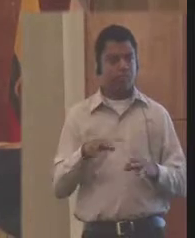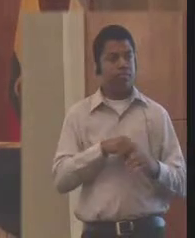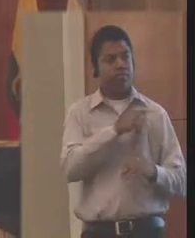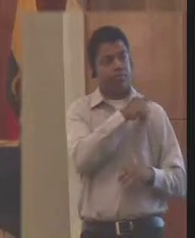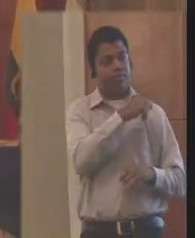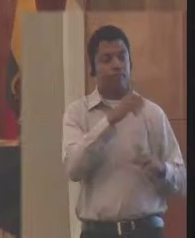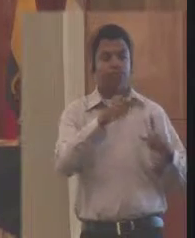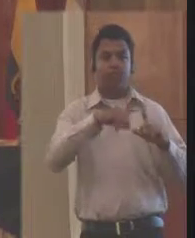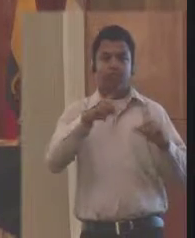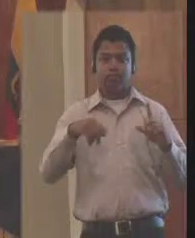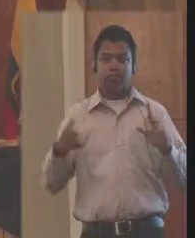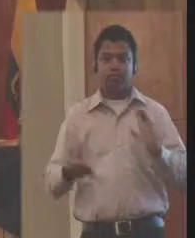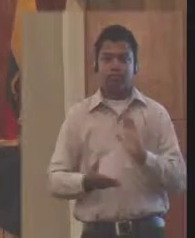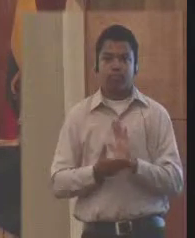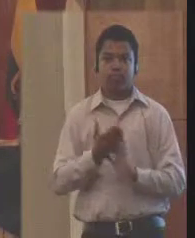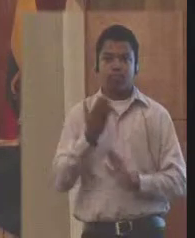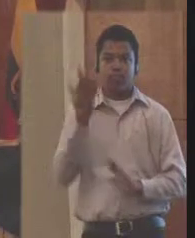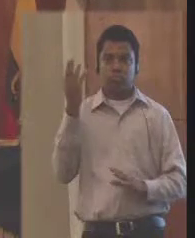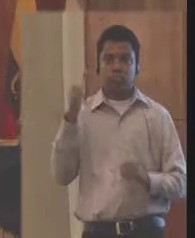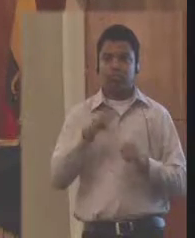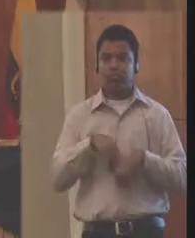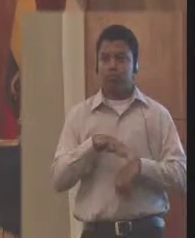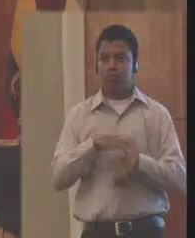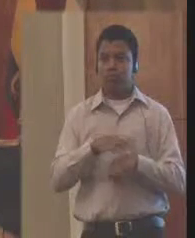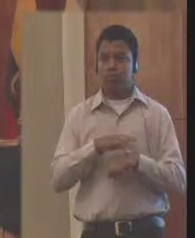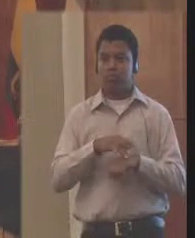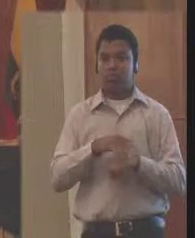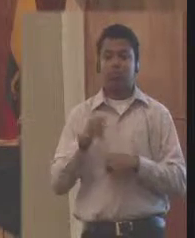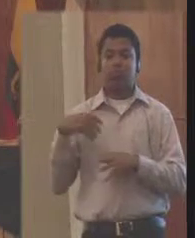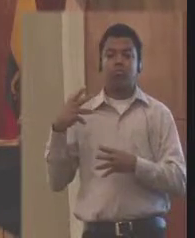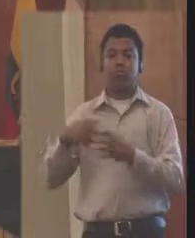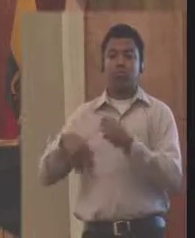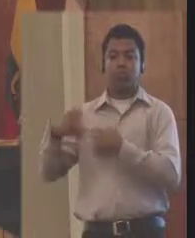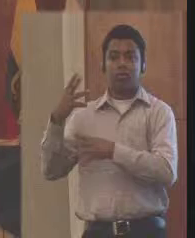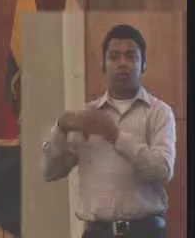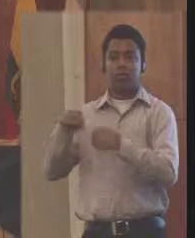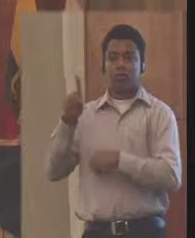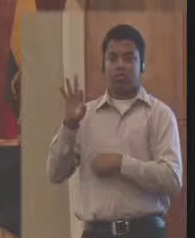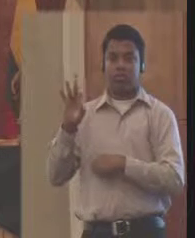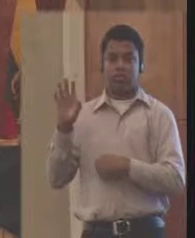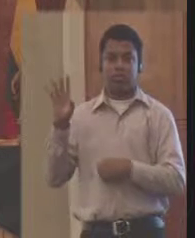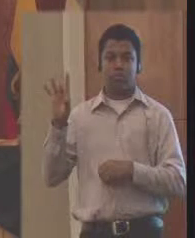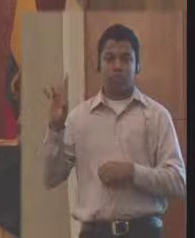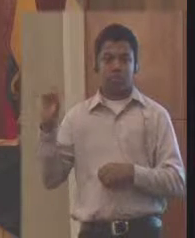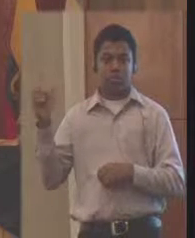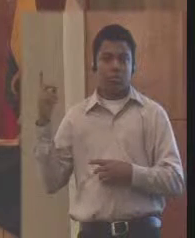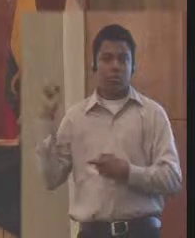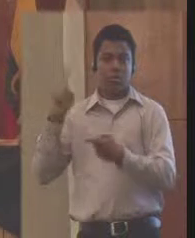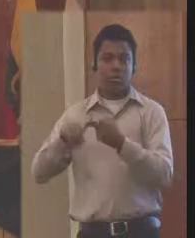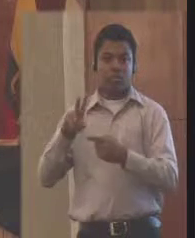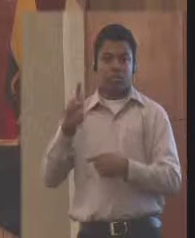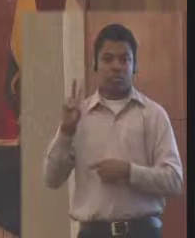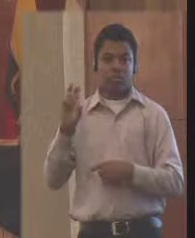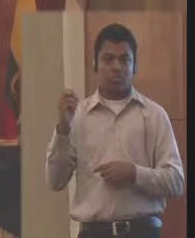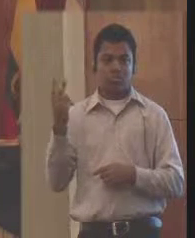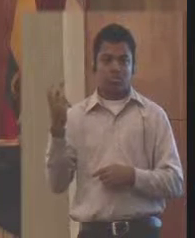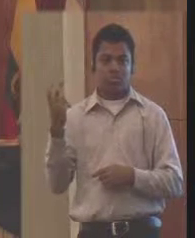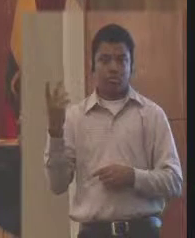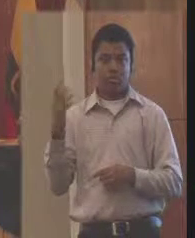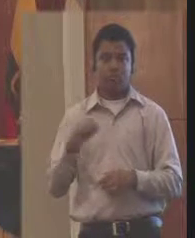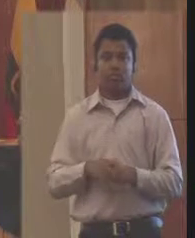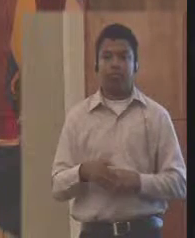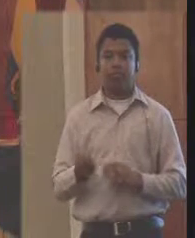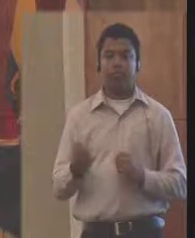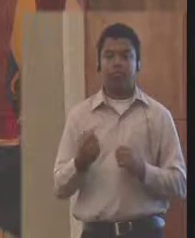in the incidence of disasters from 1980 to 2012, which has peaked in the early 2000s. These are